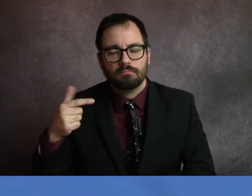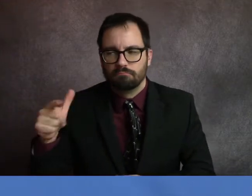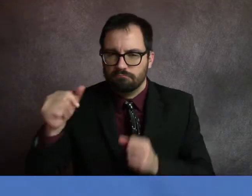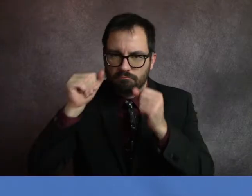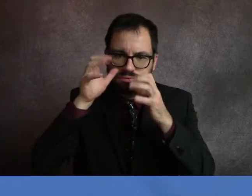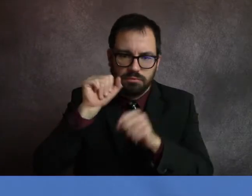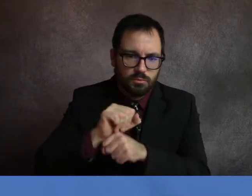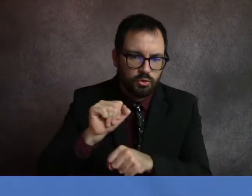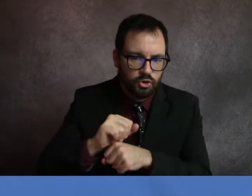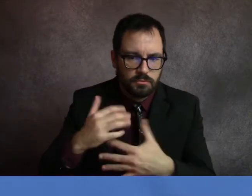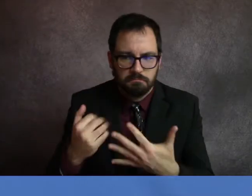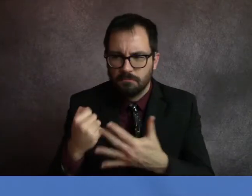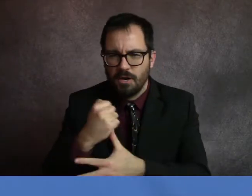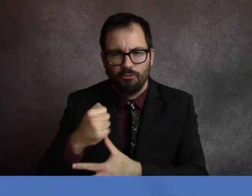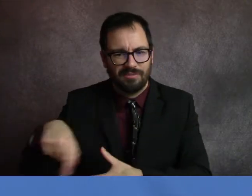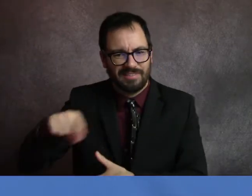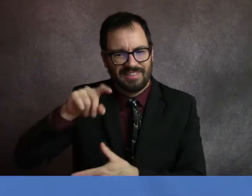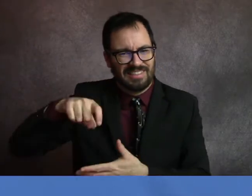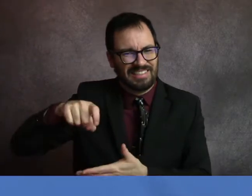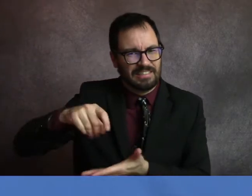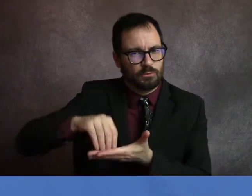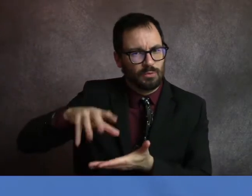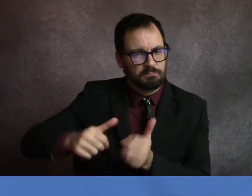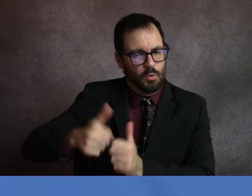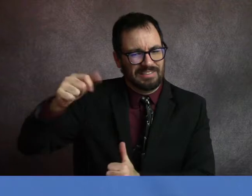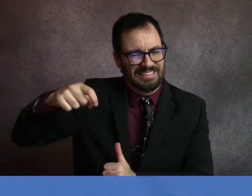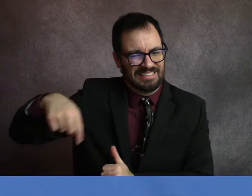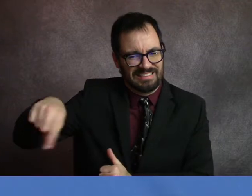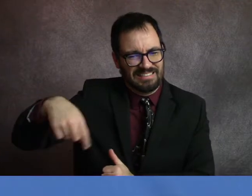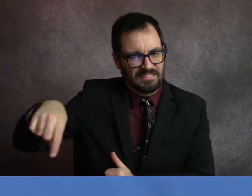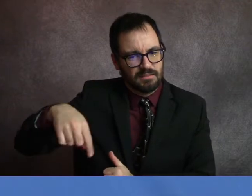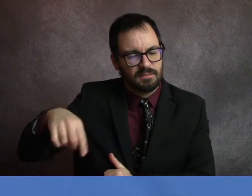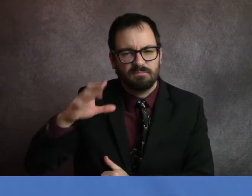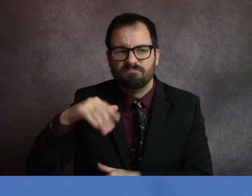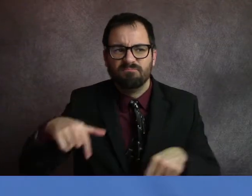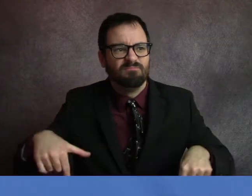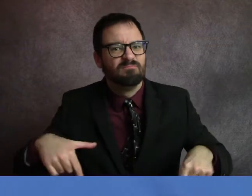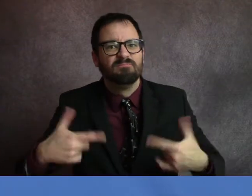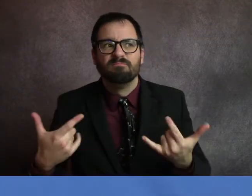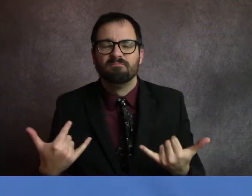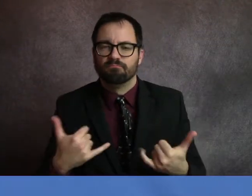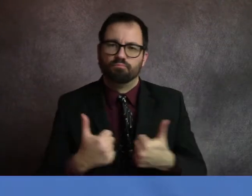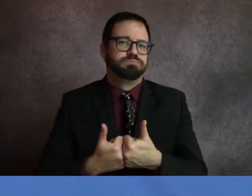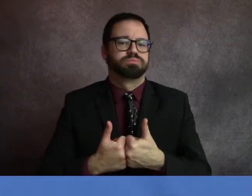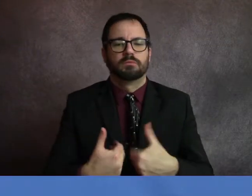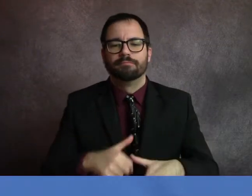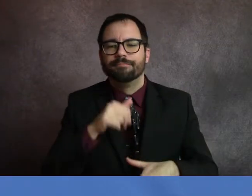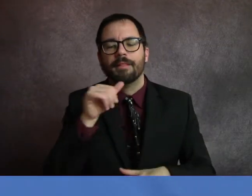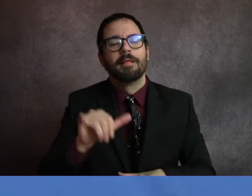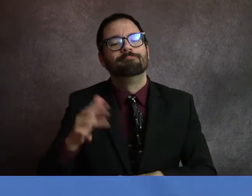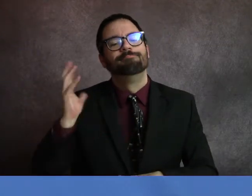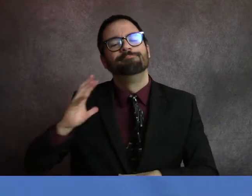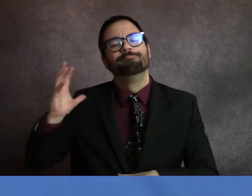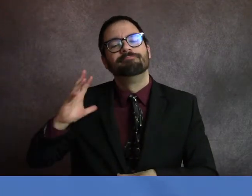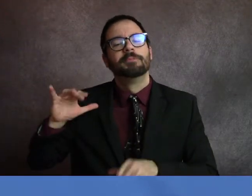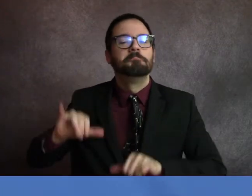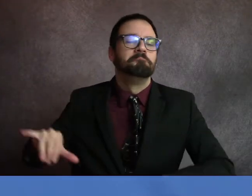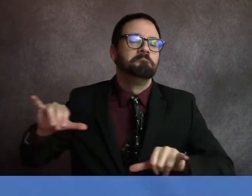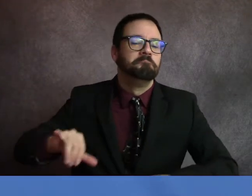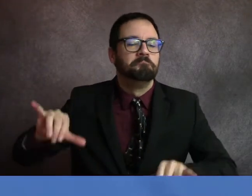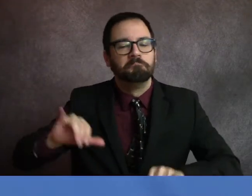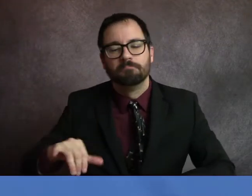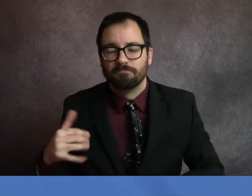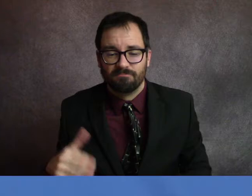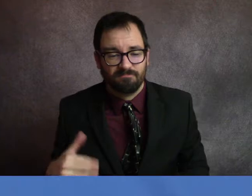challenging times. These are not normal times. When the superintendent came to our city a little over a year ago, the last thing that was on her mind was shutting the